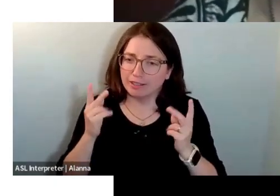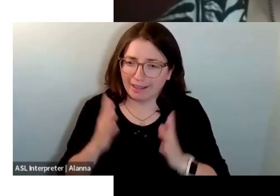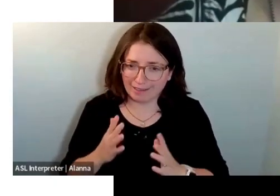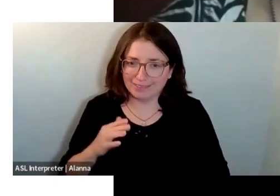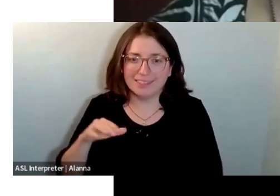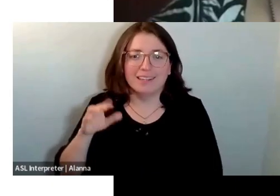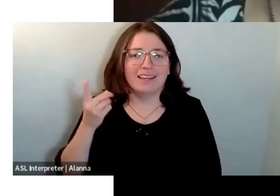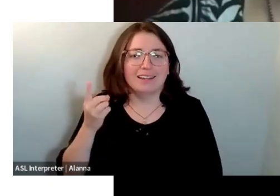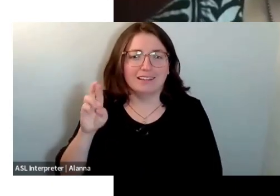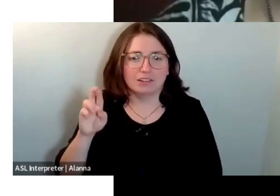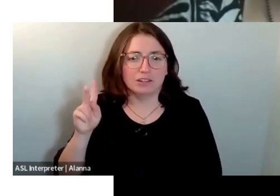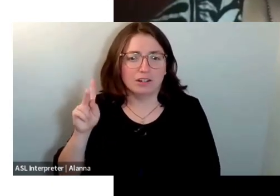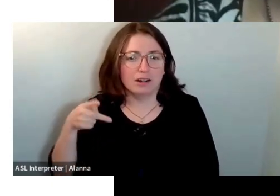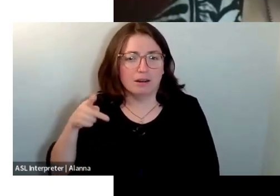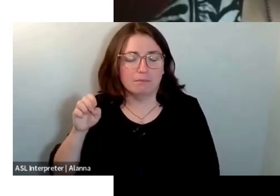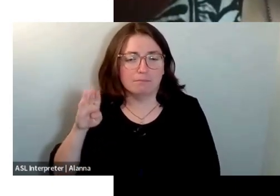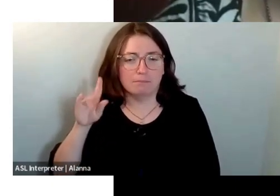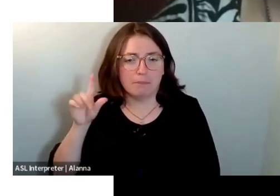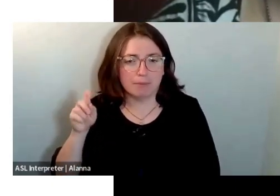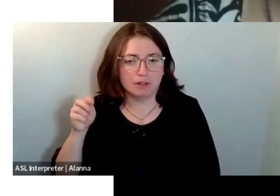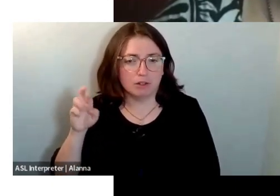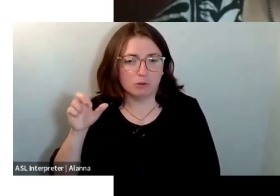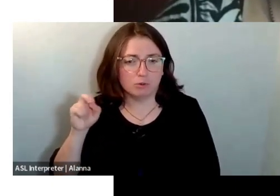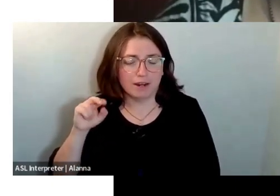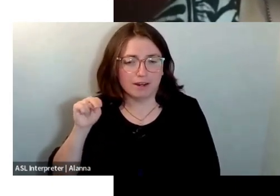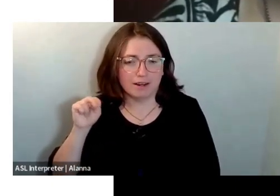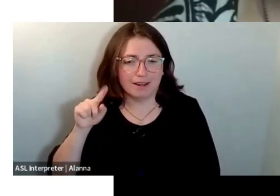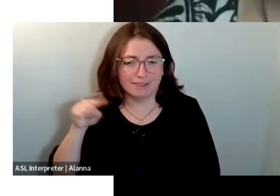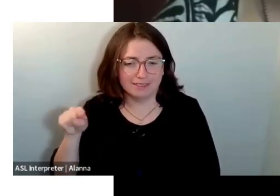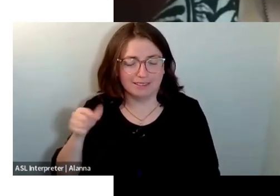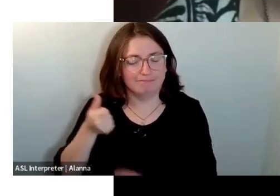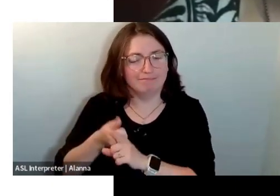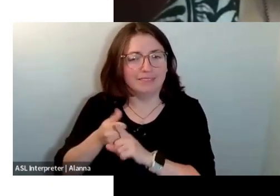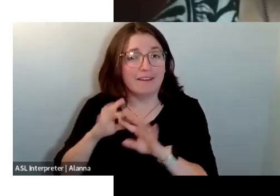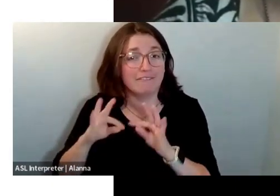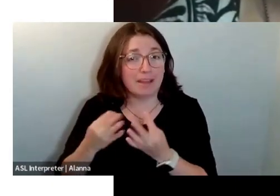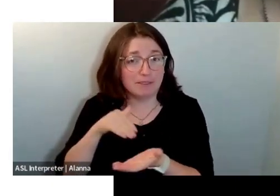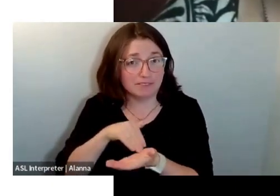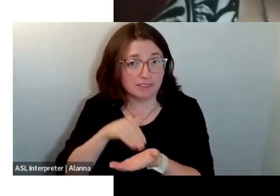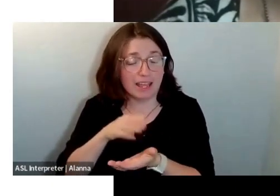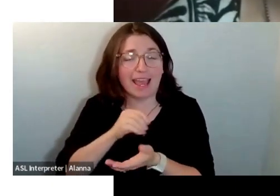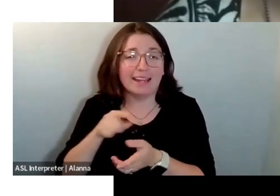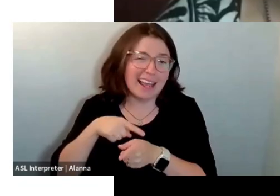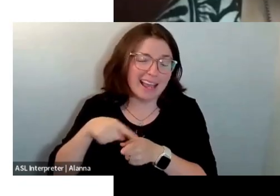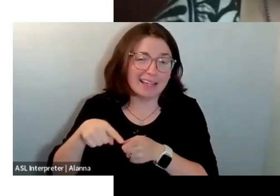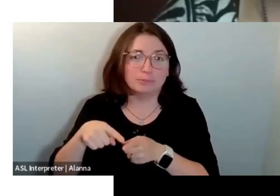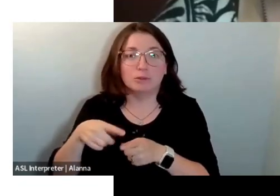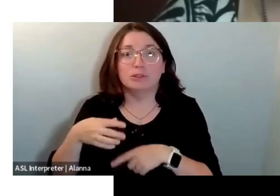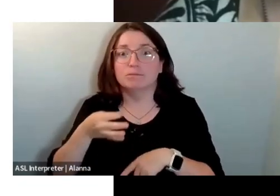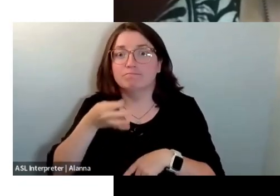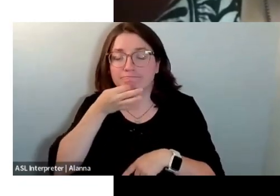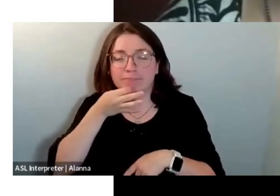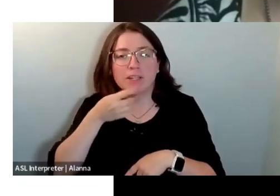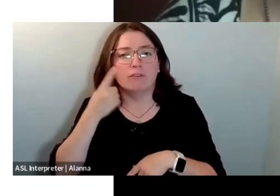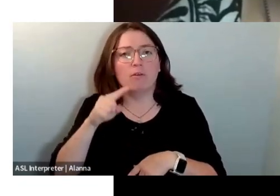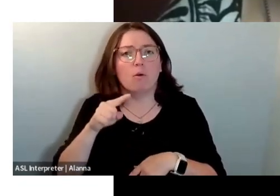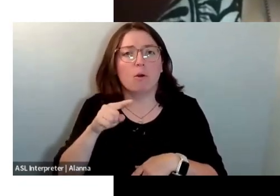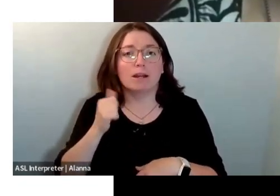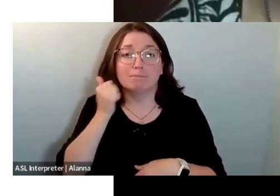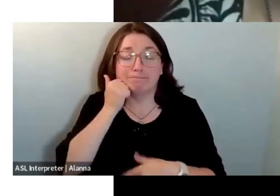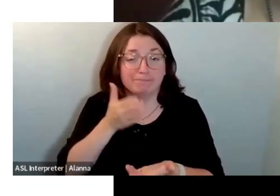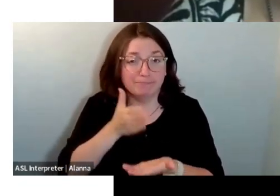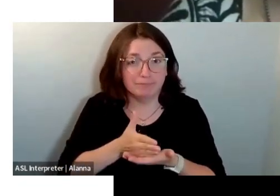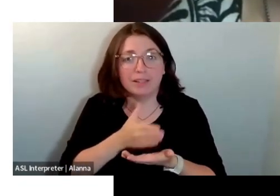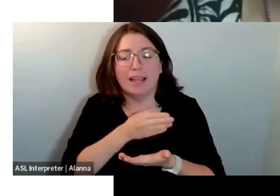Kranz. Dr. Kranz is a family physician and expert in menopause and sexual medicine. She completed